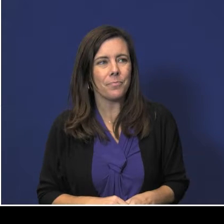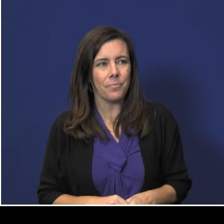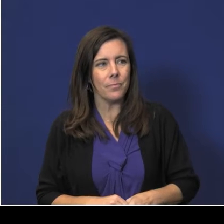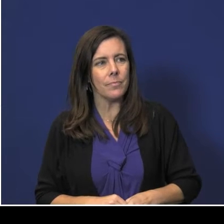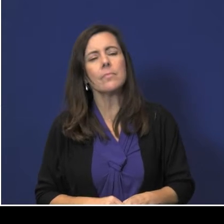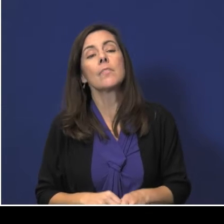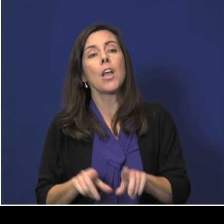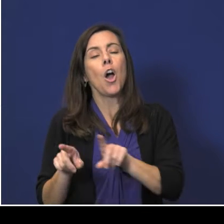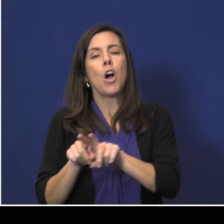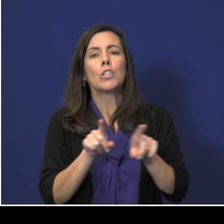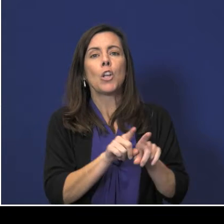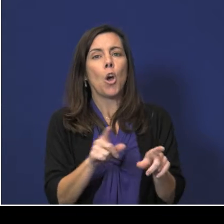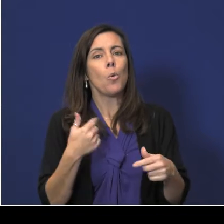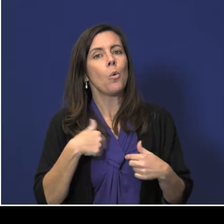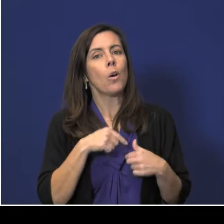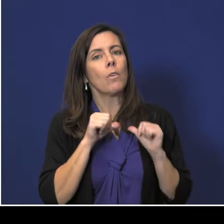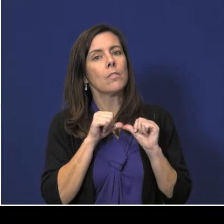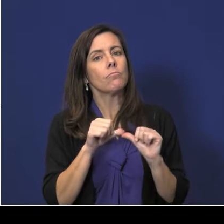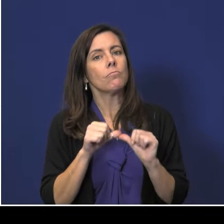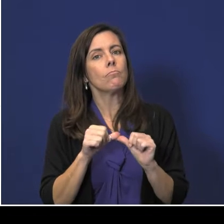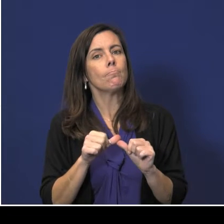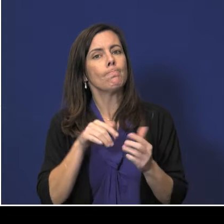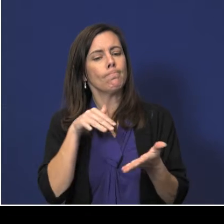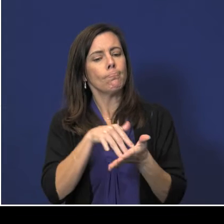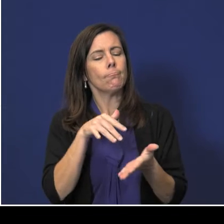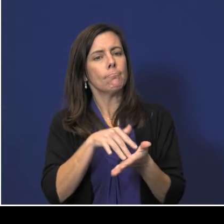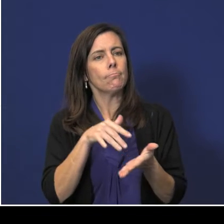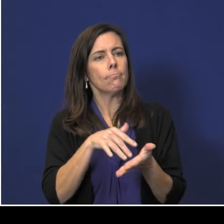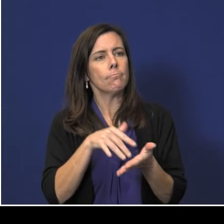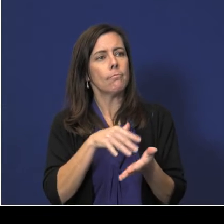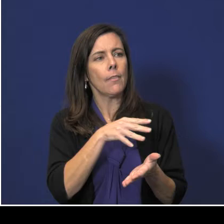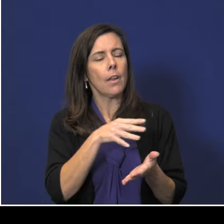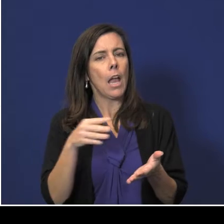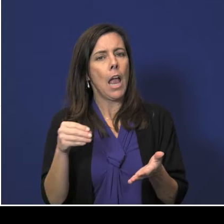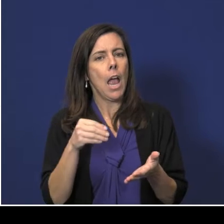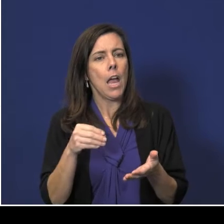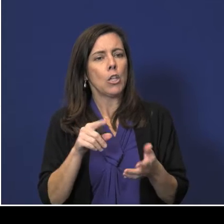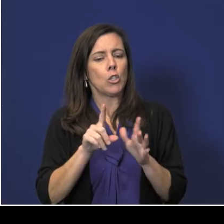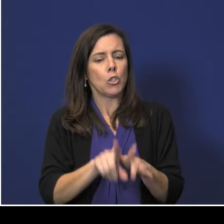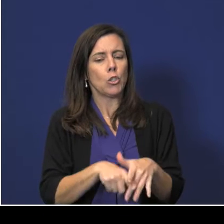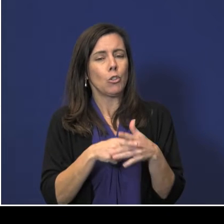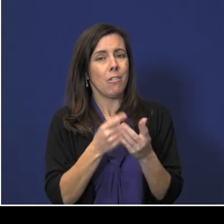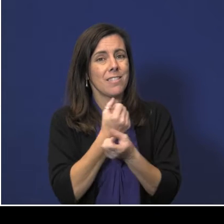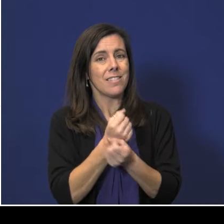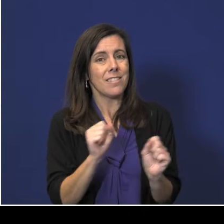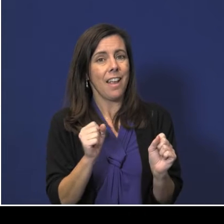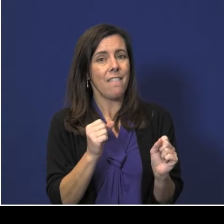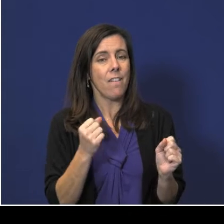We've also been continuing to study and to impose a safe and